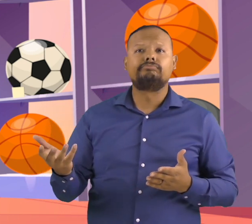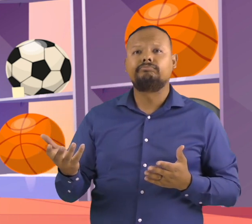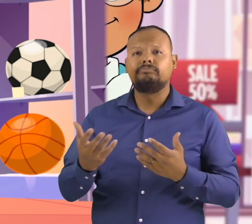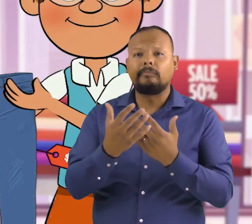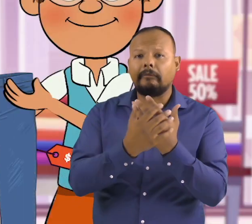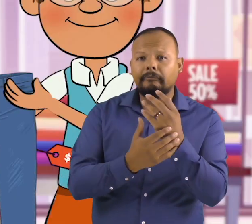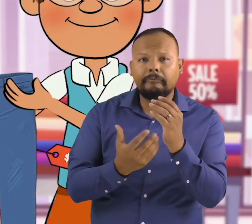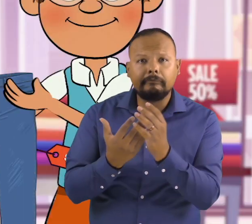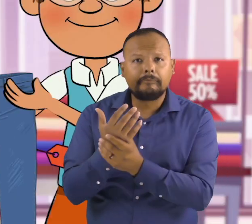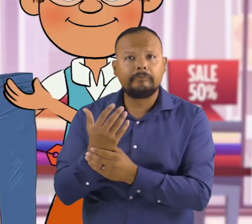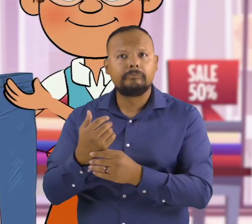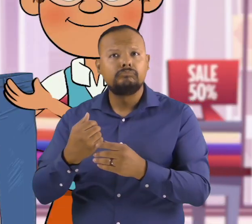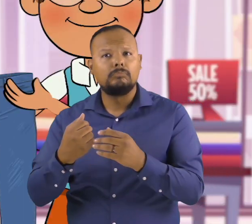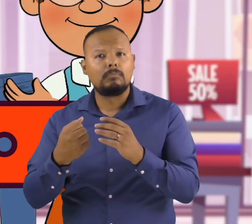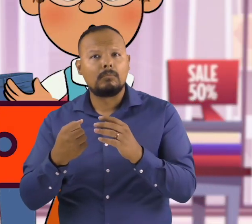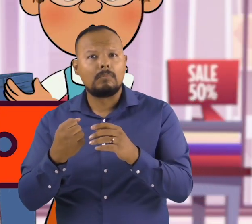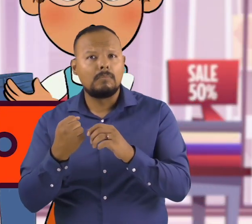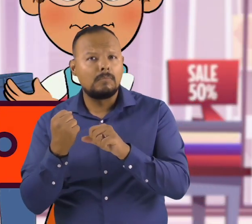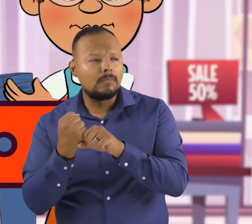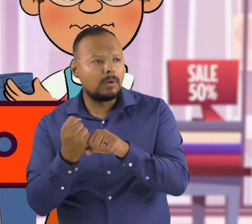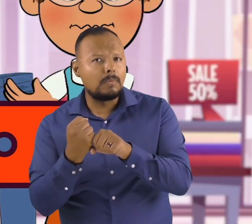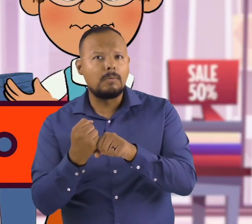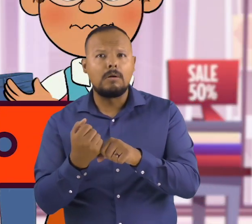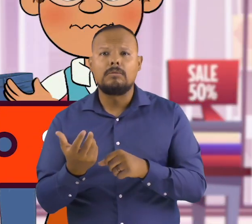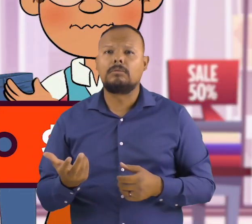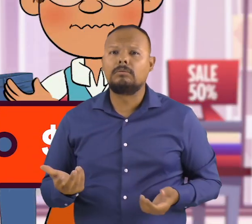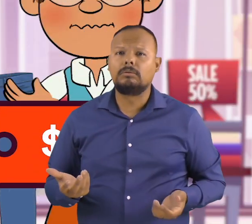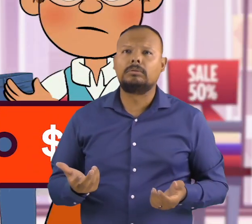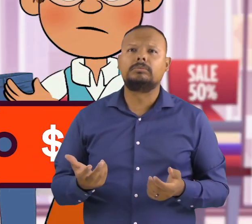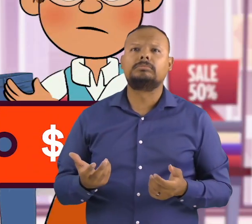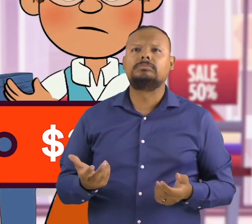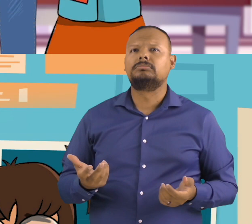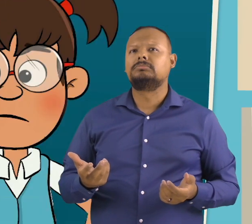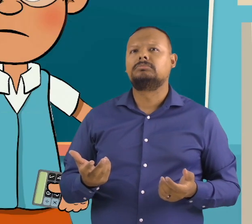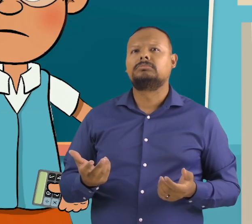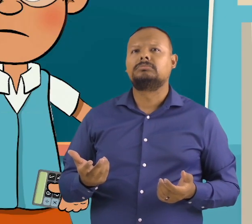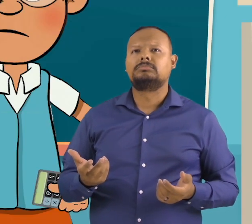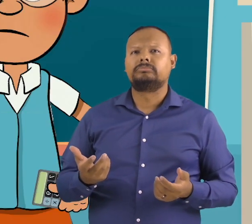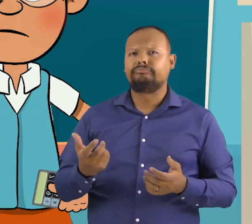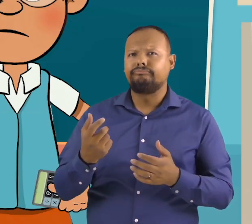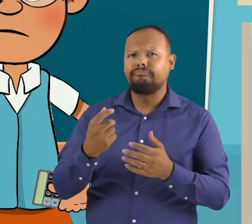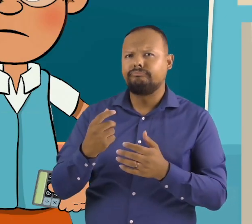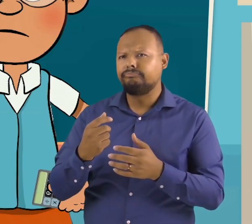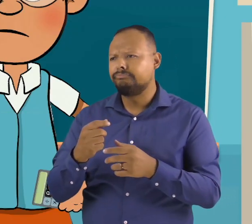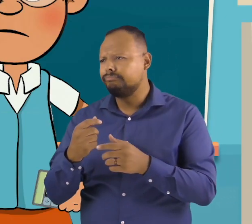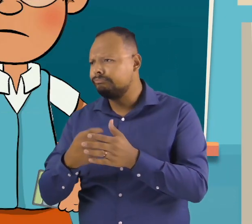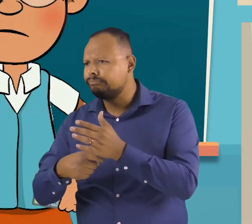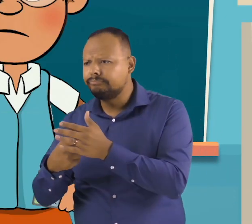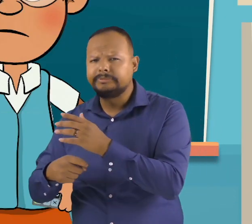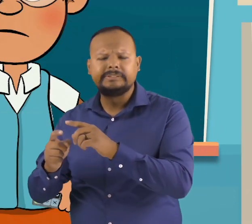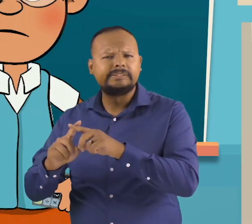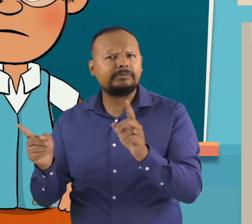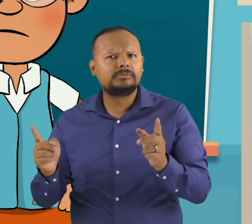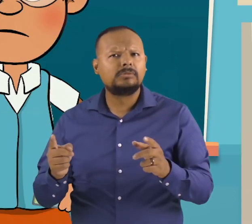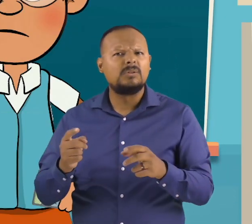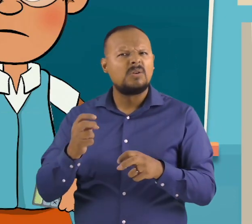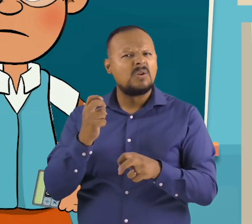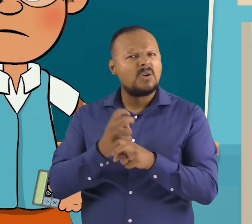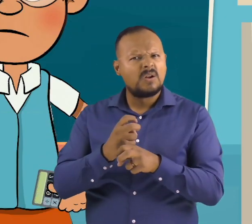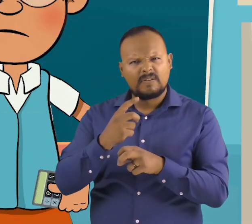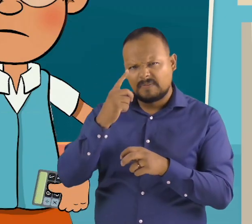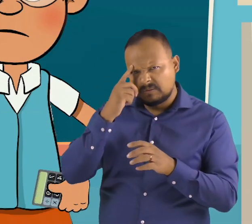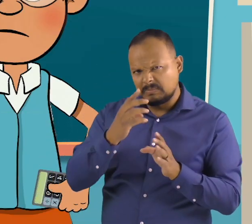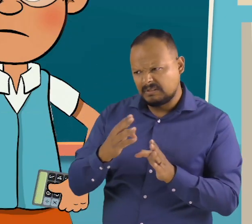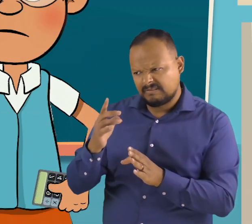glove. The prices of these items are different from each other, which means that the expenses are harder to